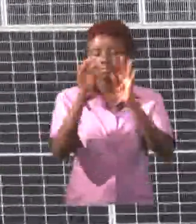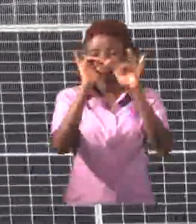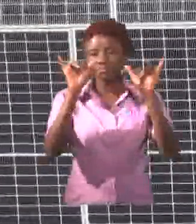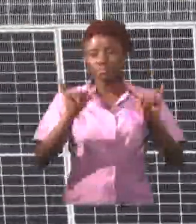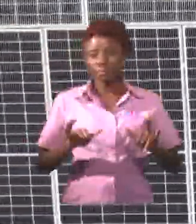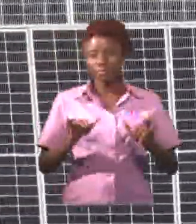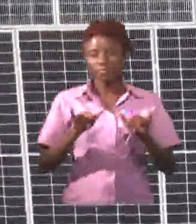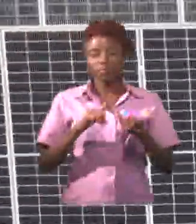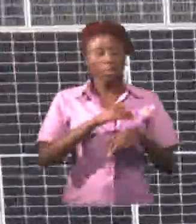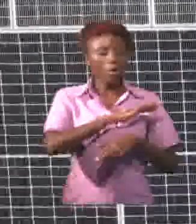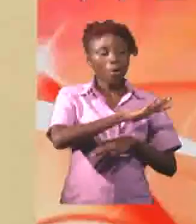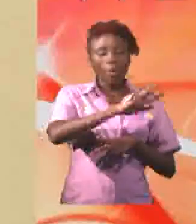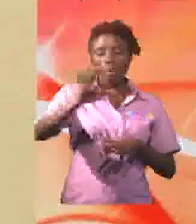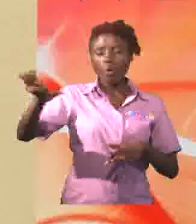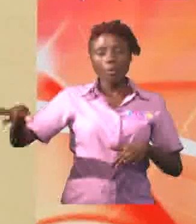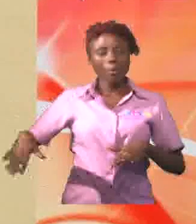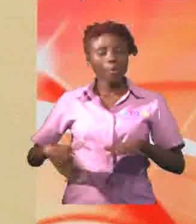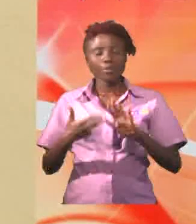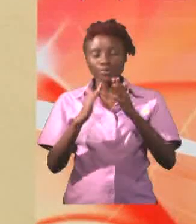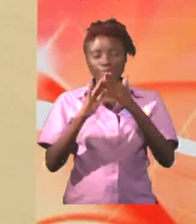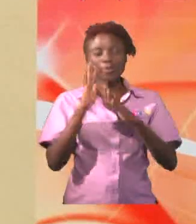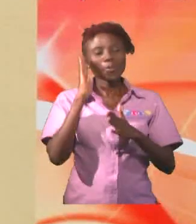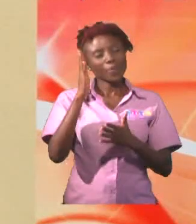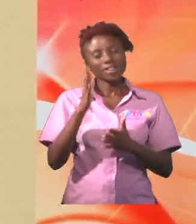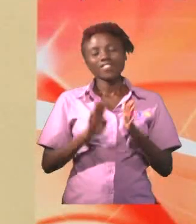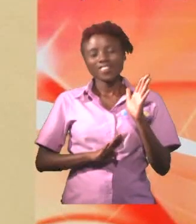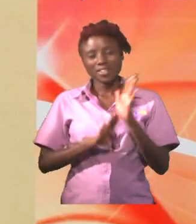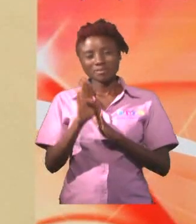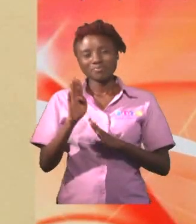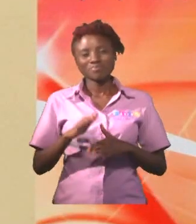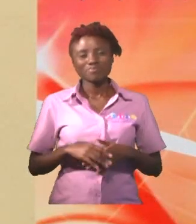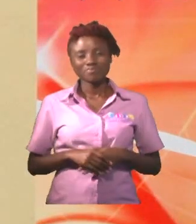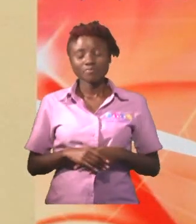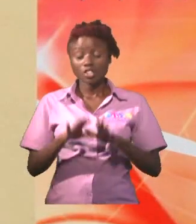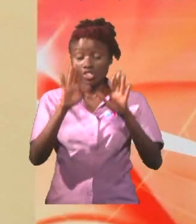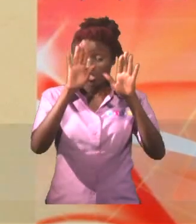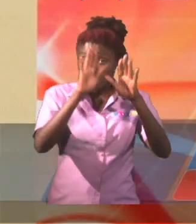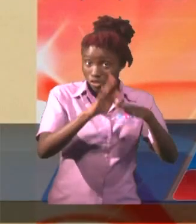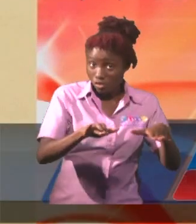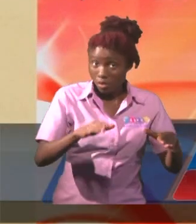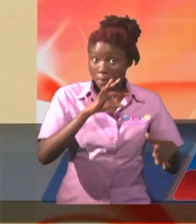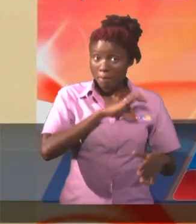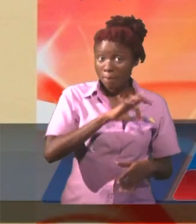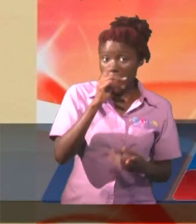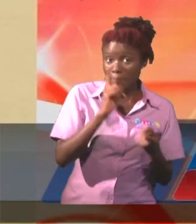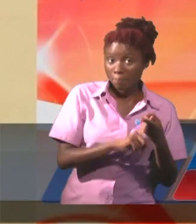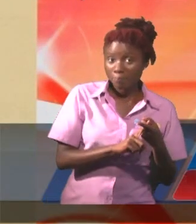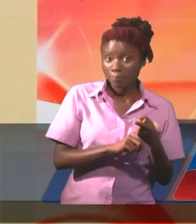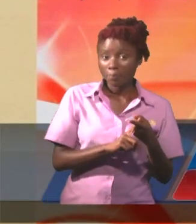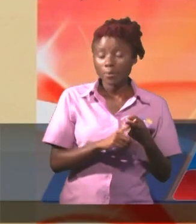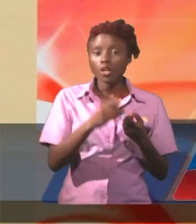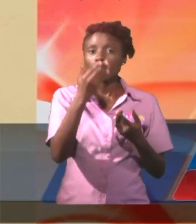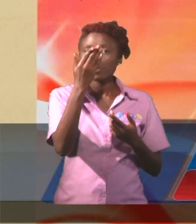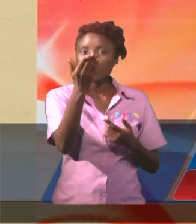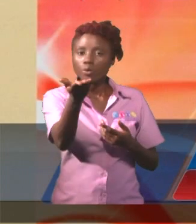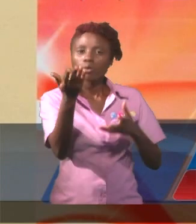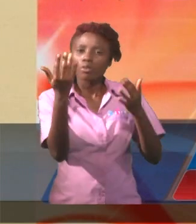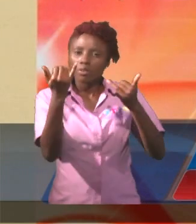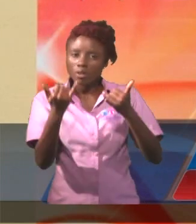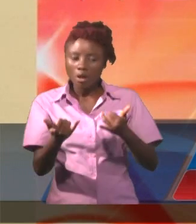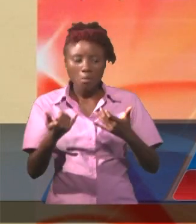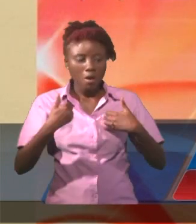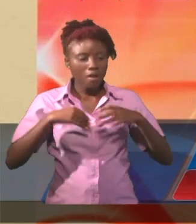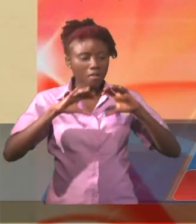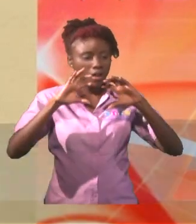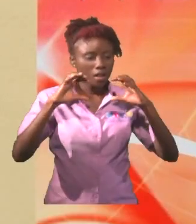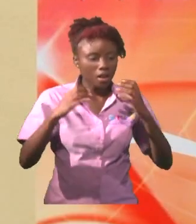the entire community will benefit. In this instance, we have our children benefiting. You are able to now have